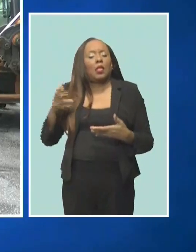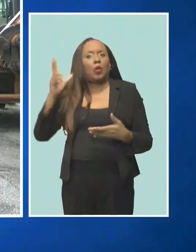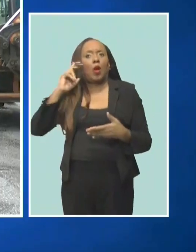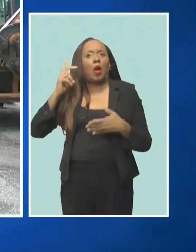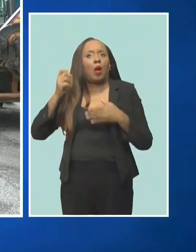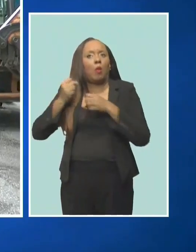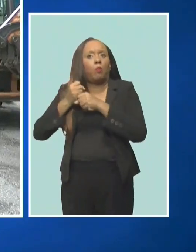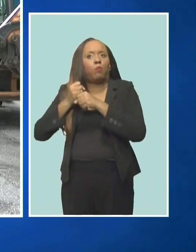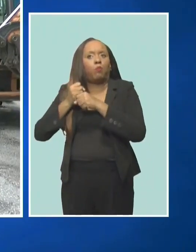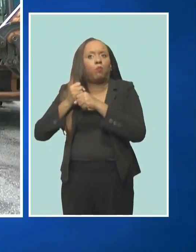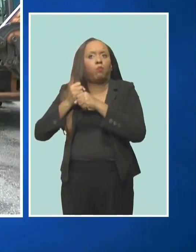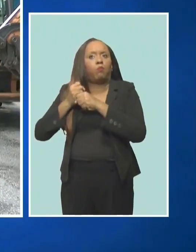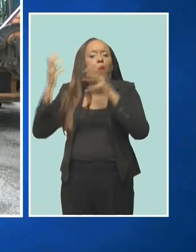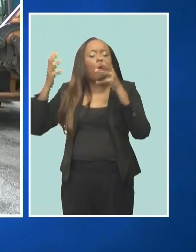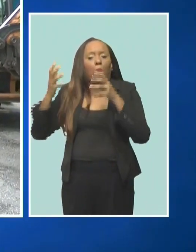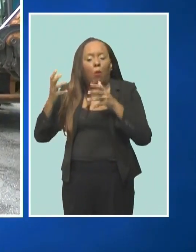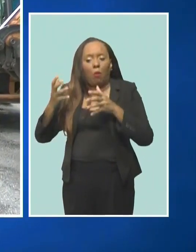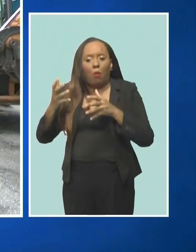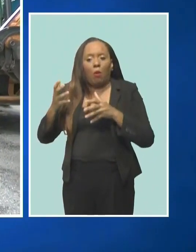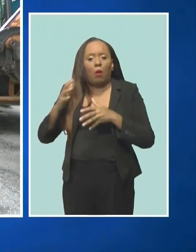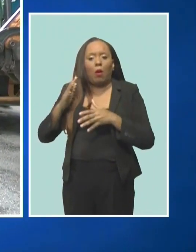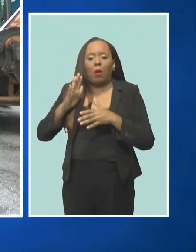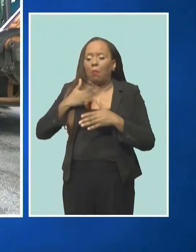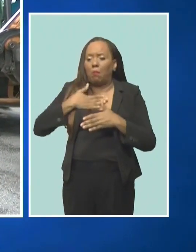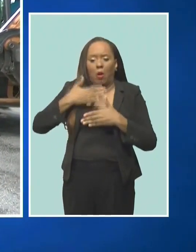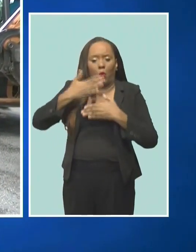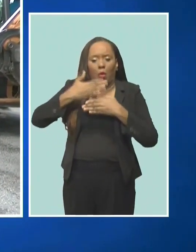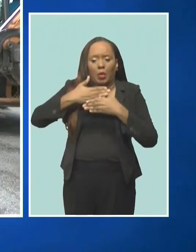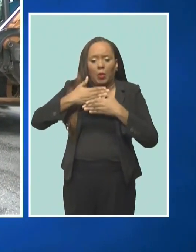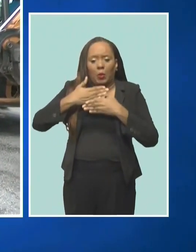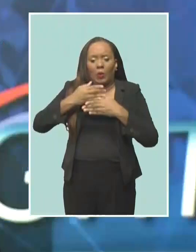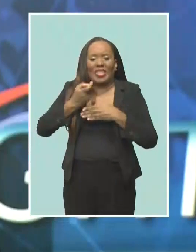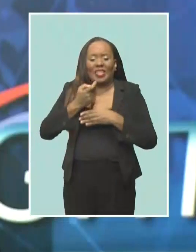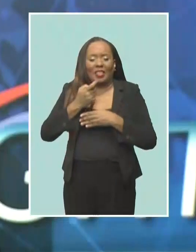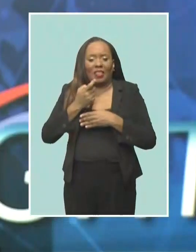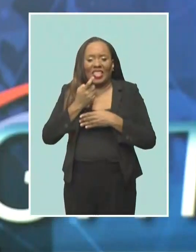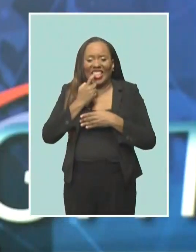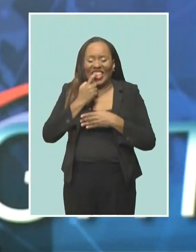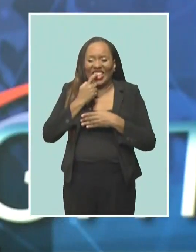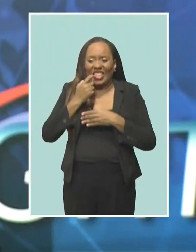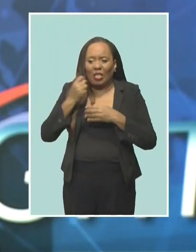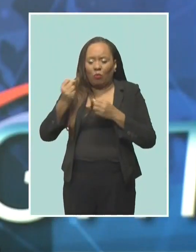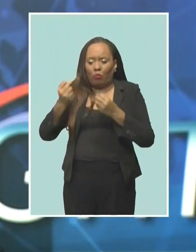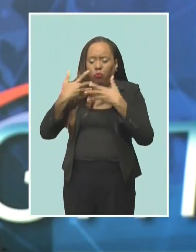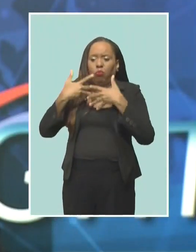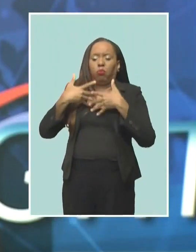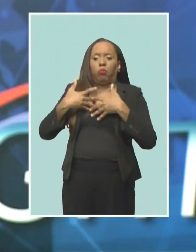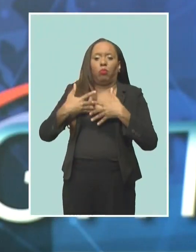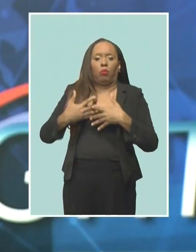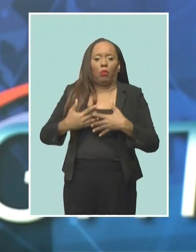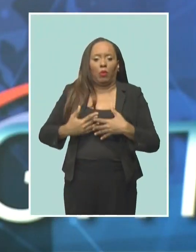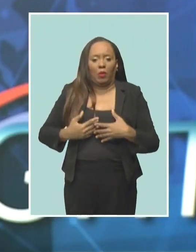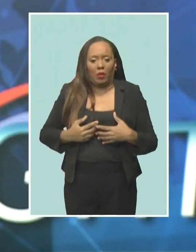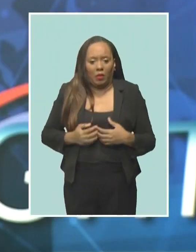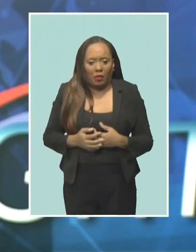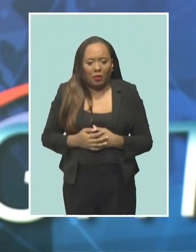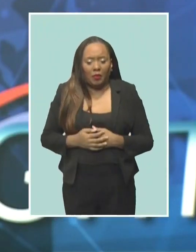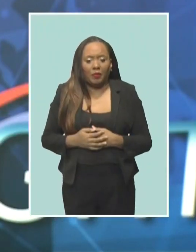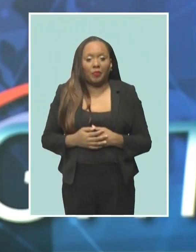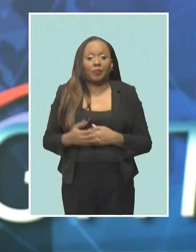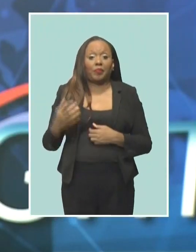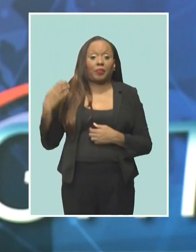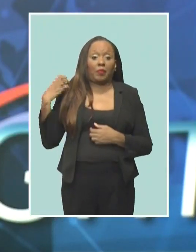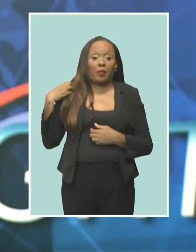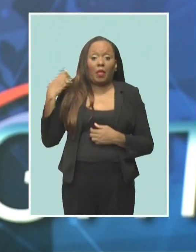You understand? That's where all the glass then come on me. Well, Chairperson of the St. Michael Northwest District